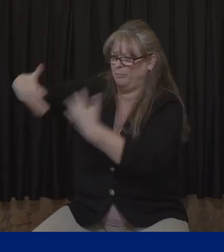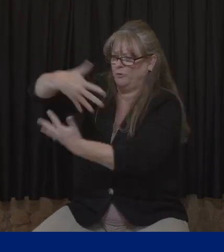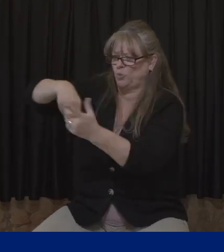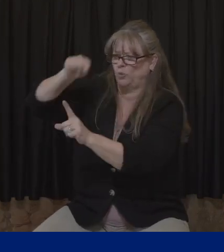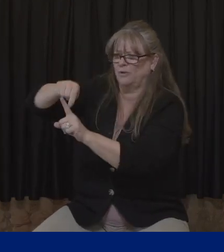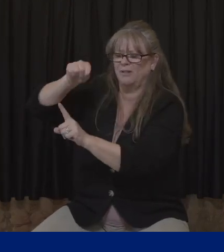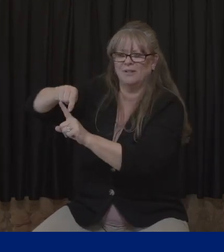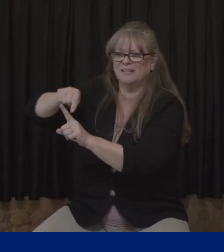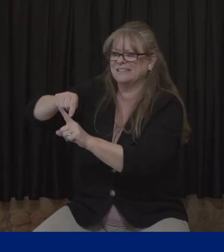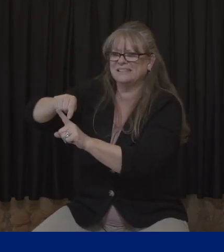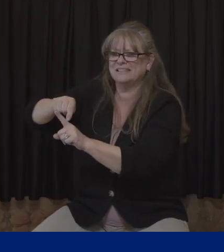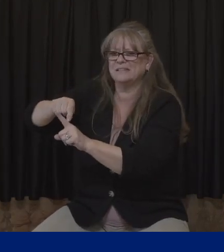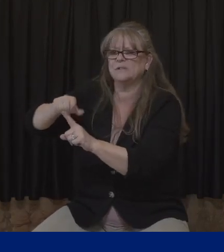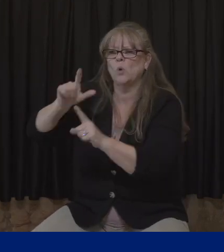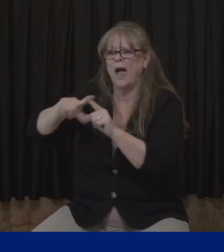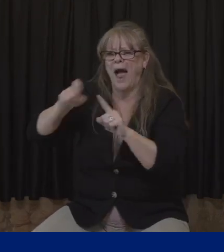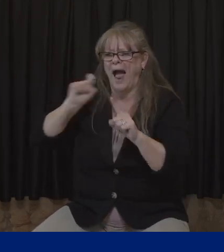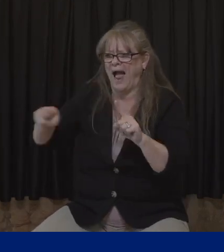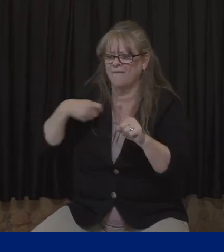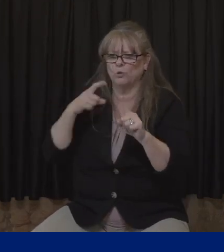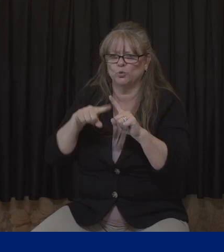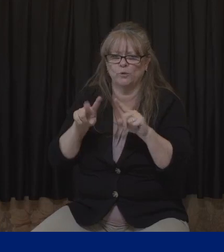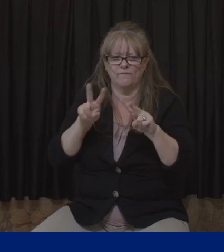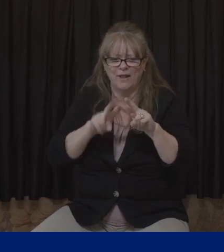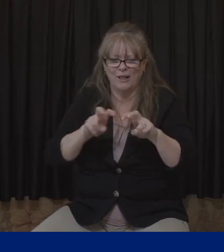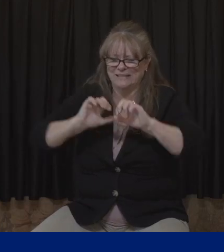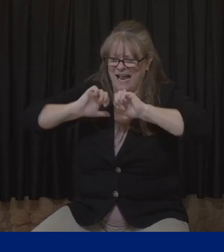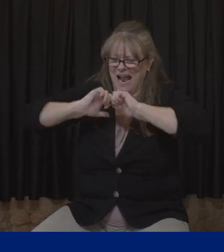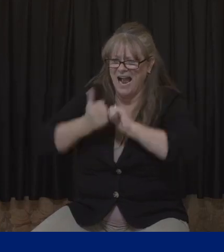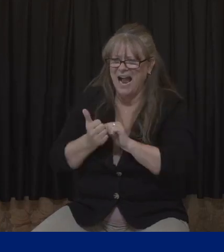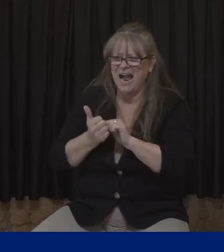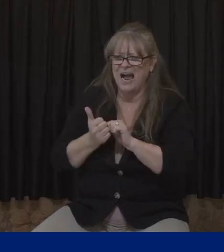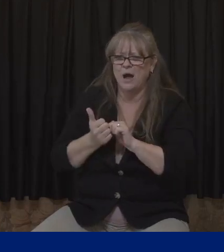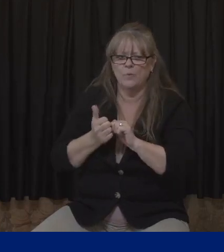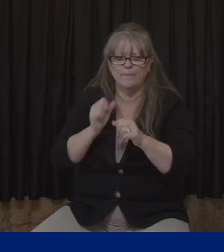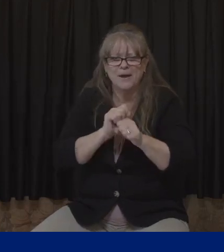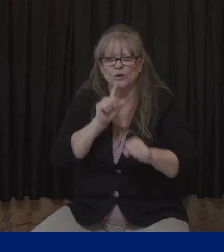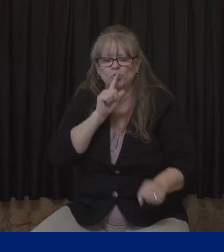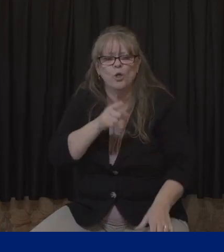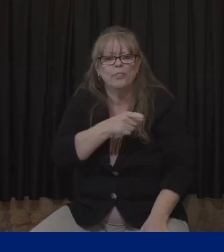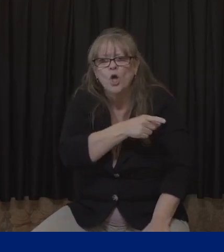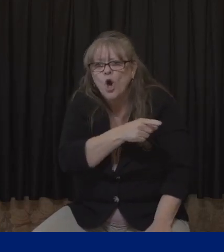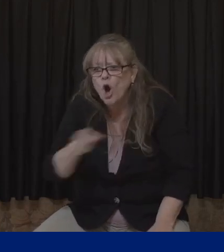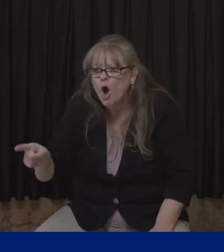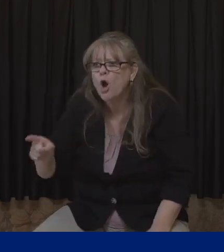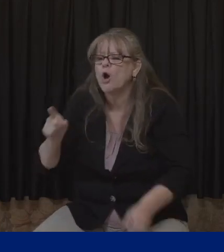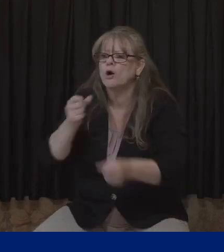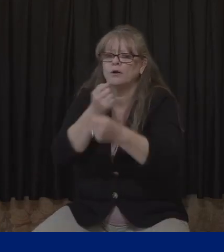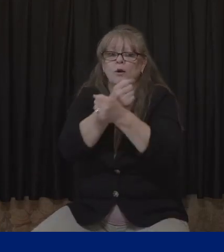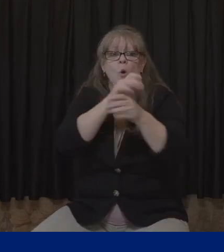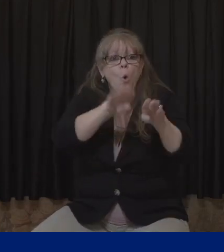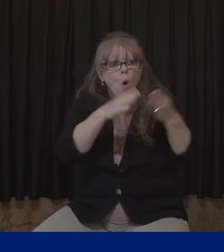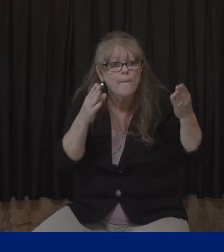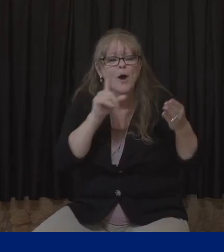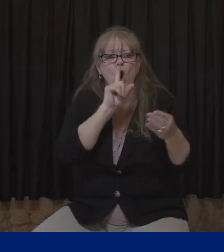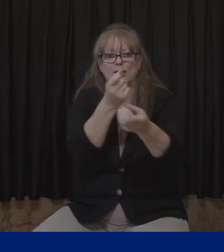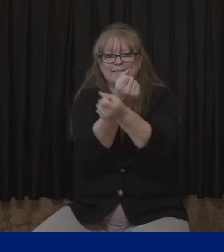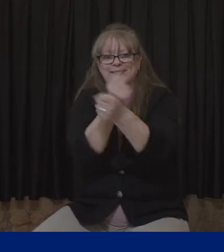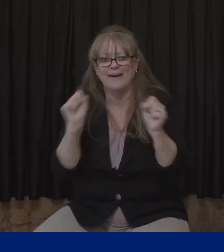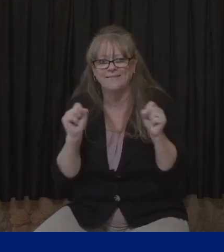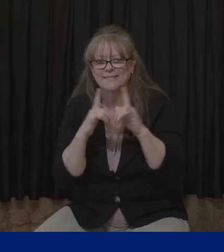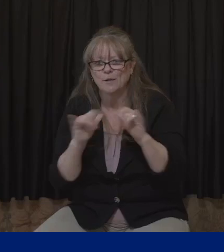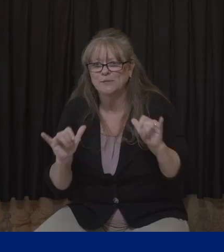hope to be among the leaders in figuring out how to do that in a safer way. It's not during May. It's not during the safer at home period. We've been